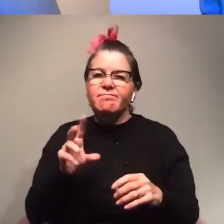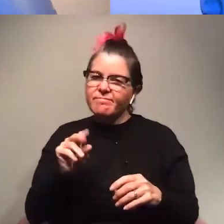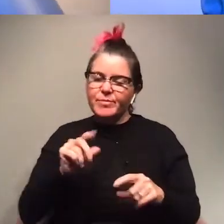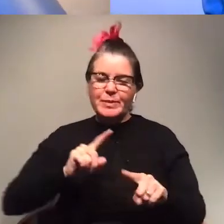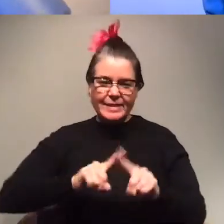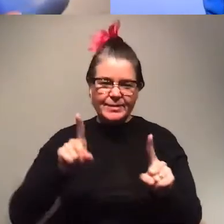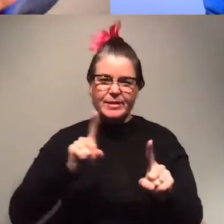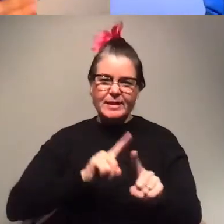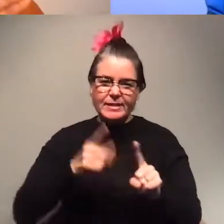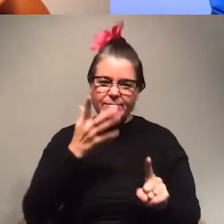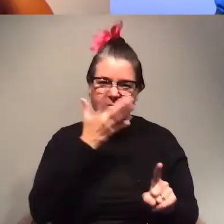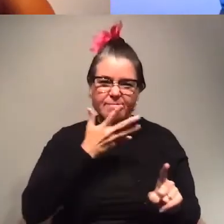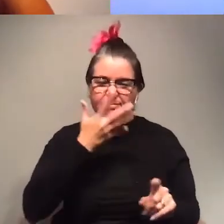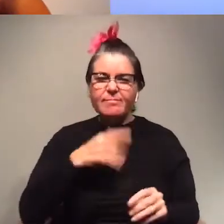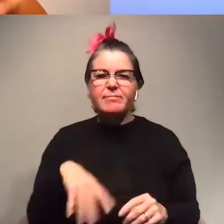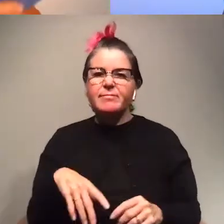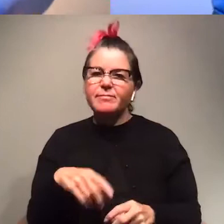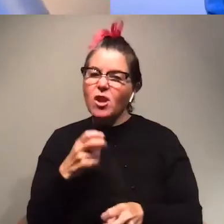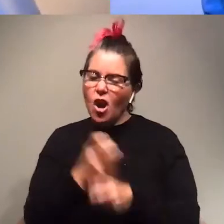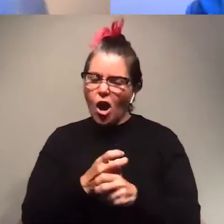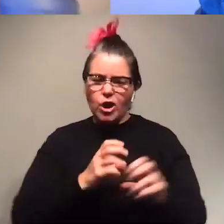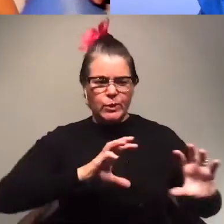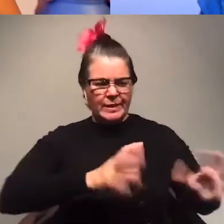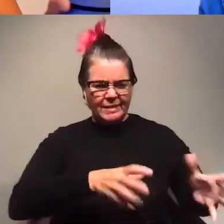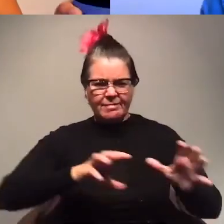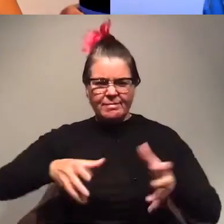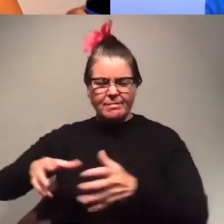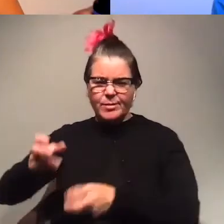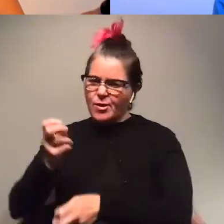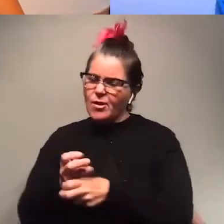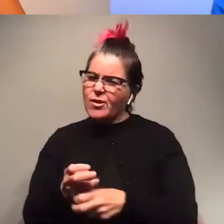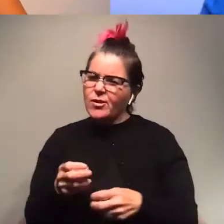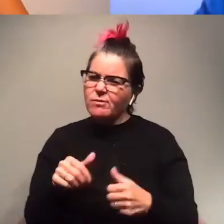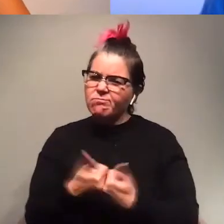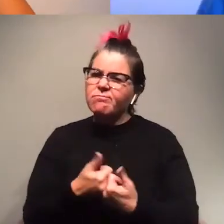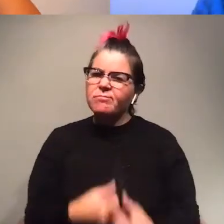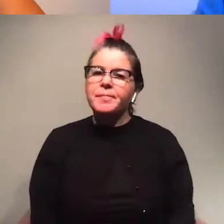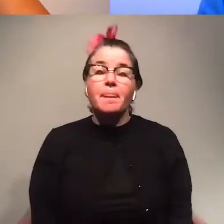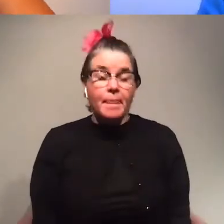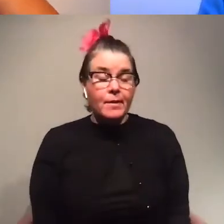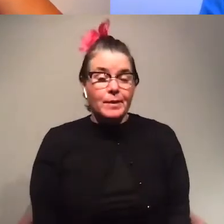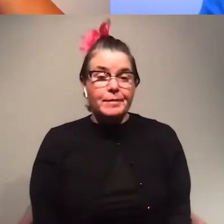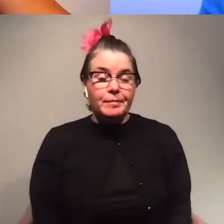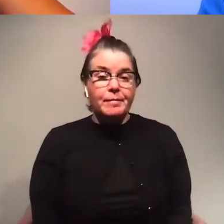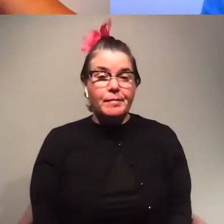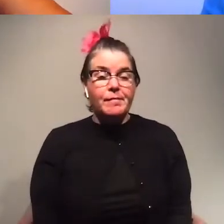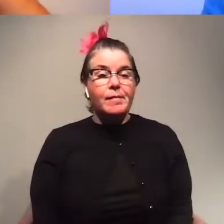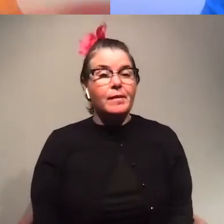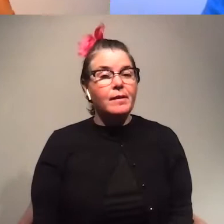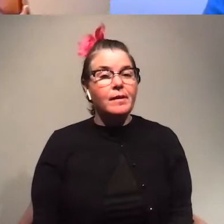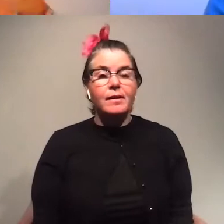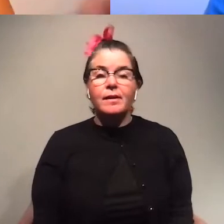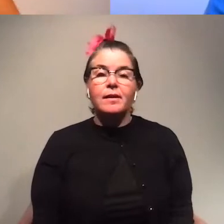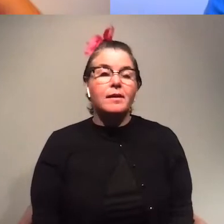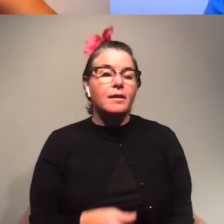so different and they're really hard to categorize. I can imagine that being difficult. Oh yeah. And then don't even get into like